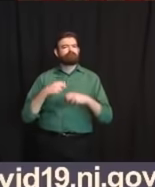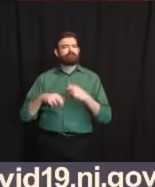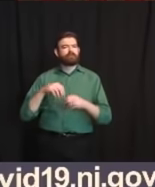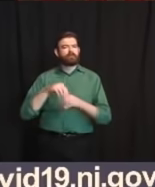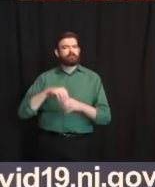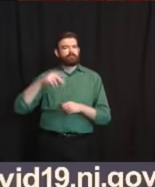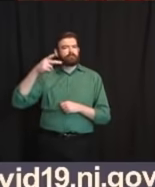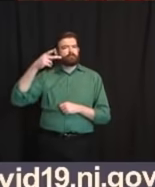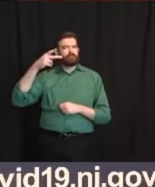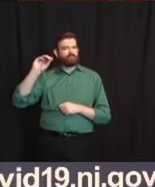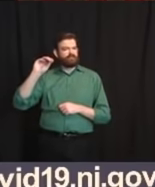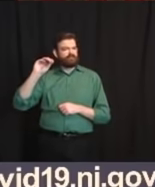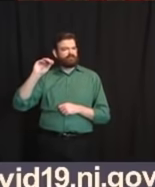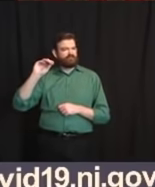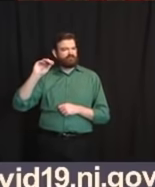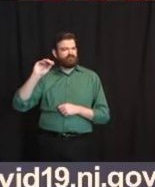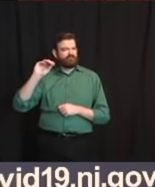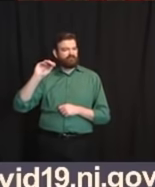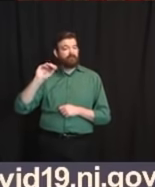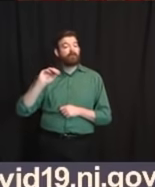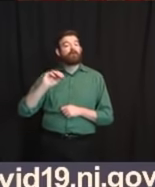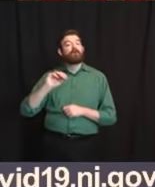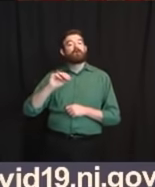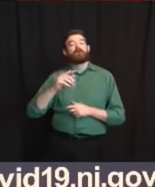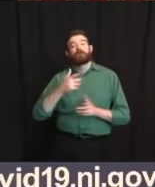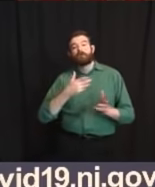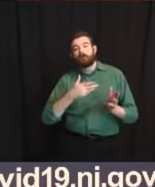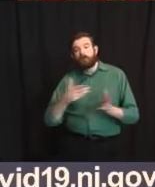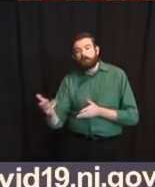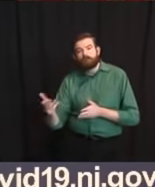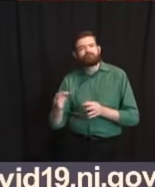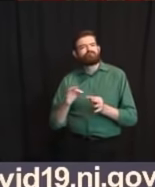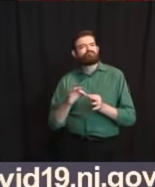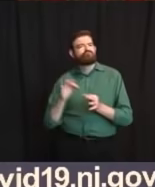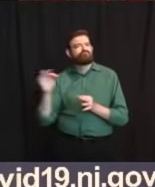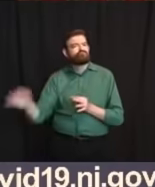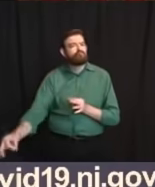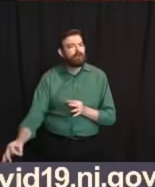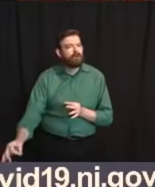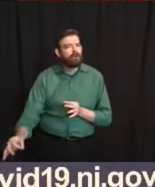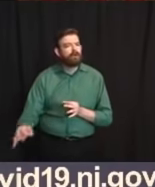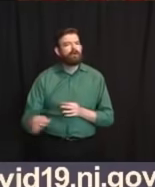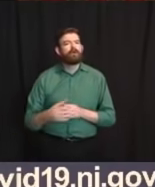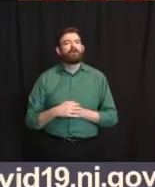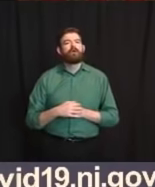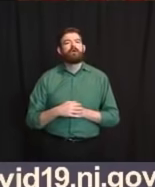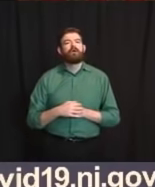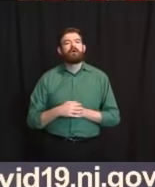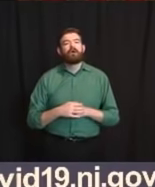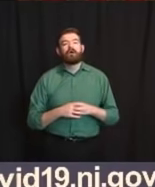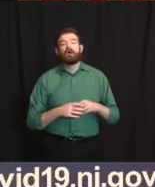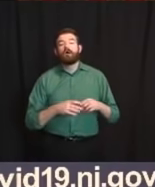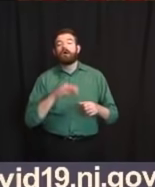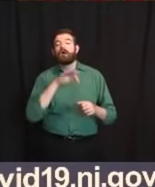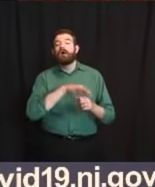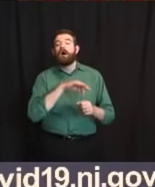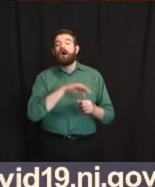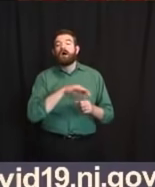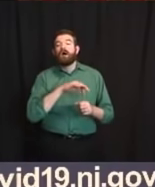stuff like delivery delays, large amounts of ballots just left out in the open unwatched,